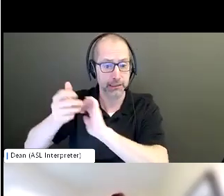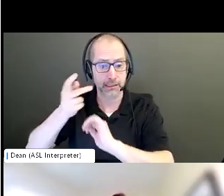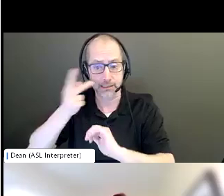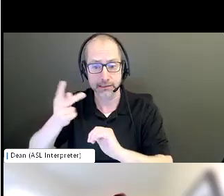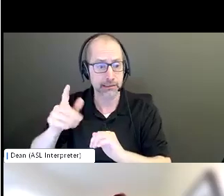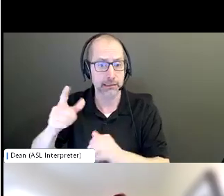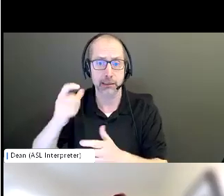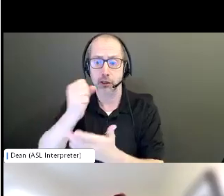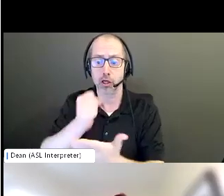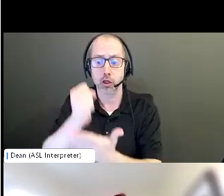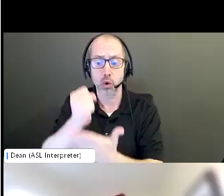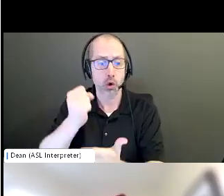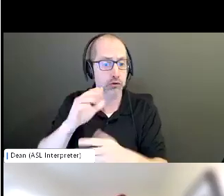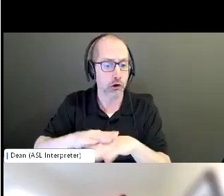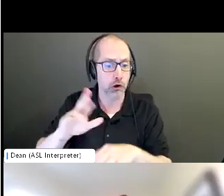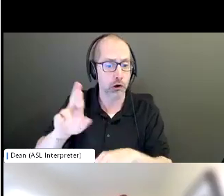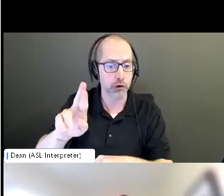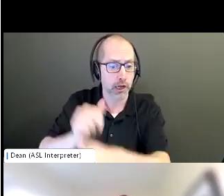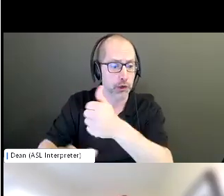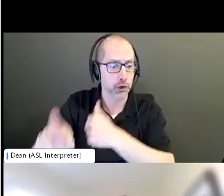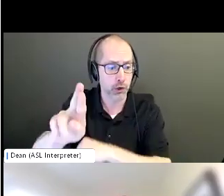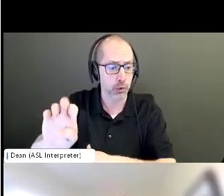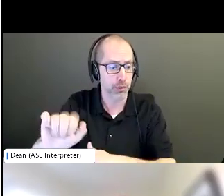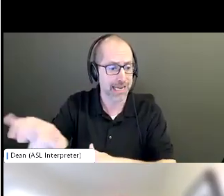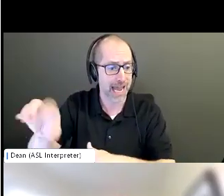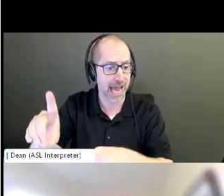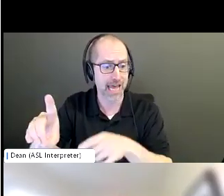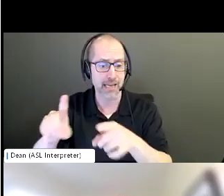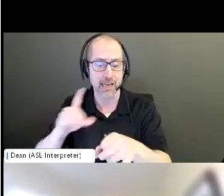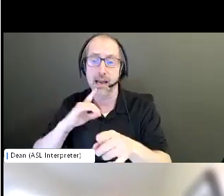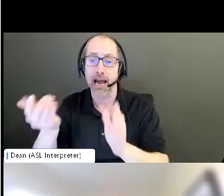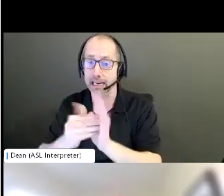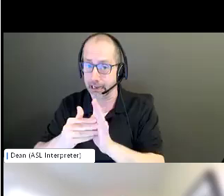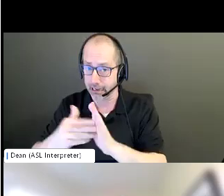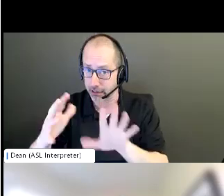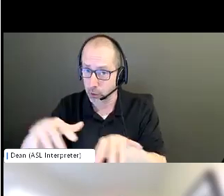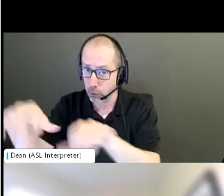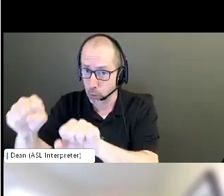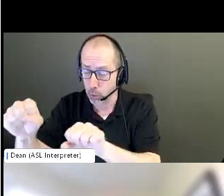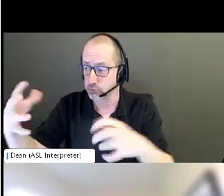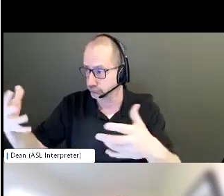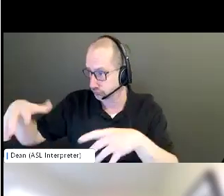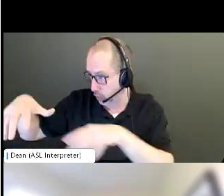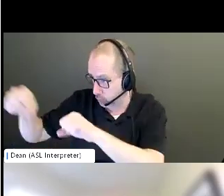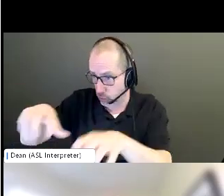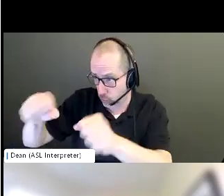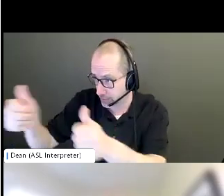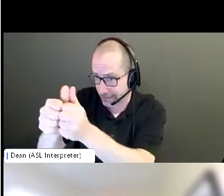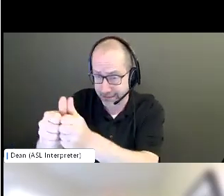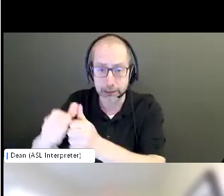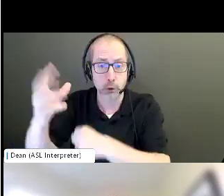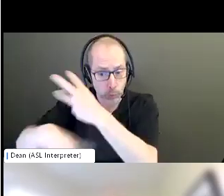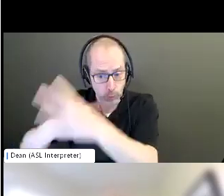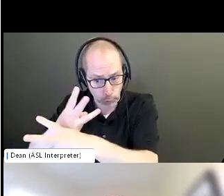WeAd. We are co-hosting, again, the World Elder Abuse Awareness Day initiatives. Again, we collaborate with the Future